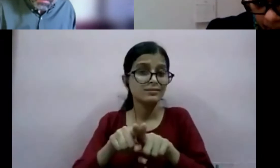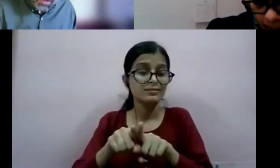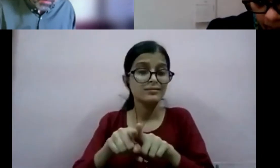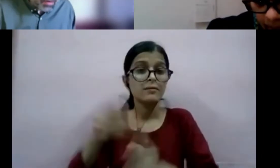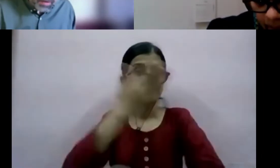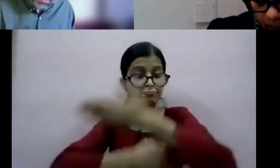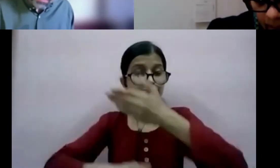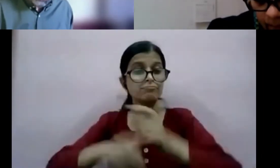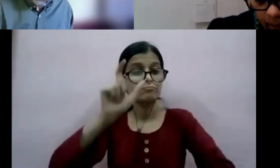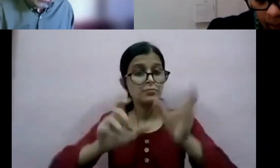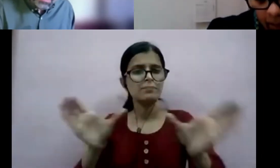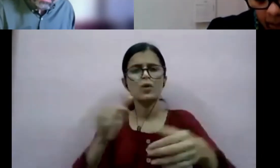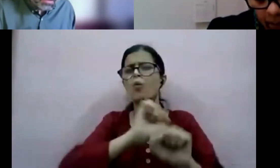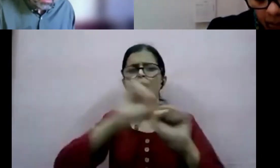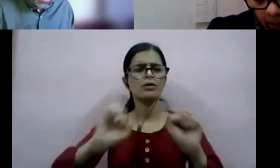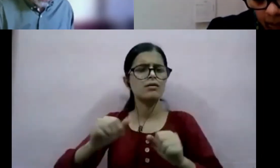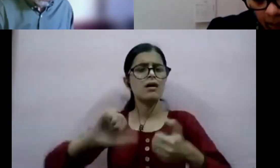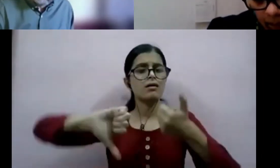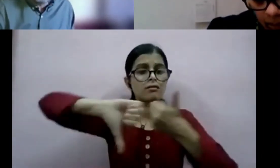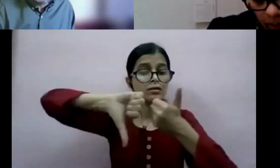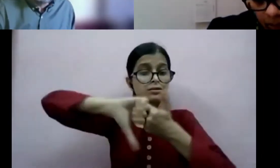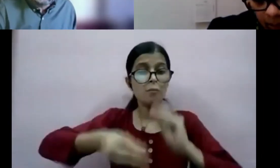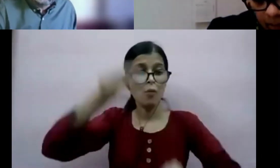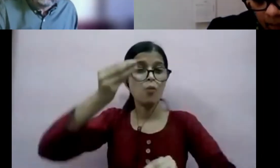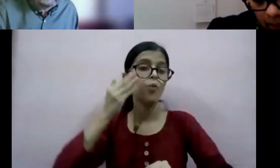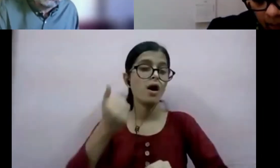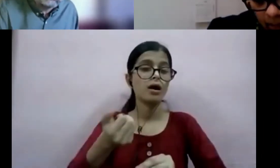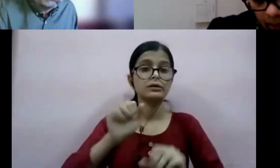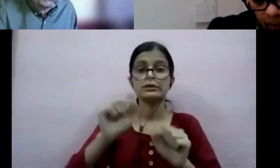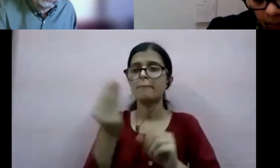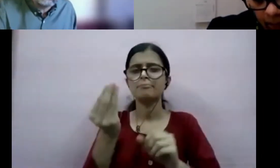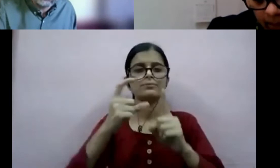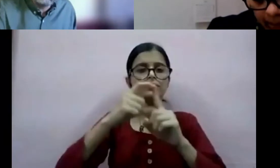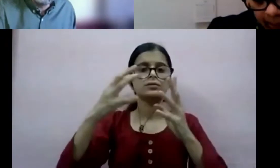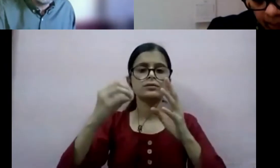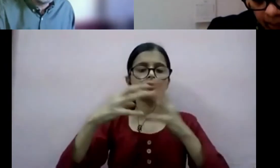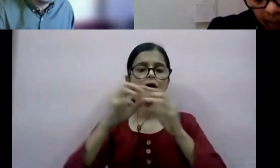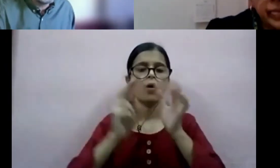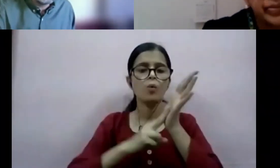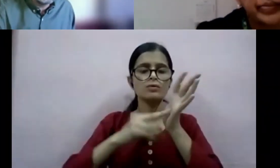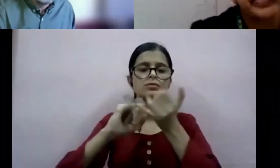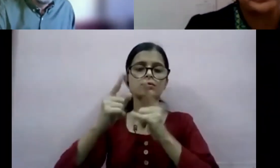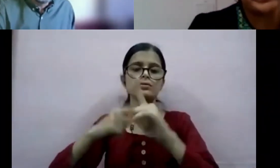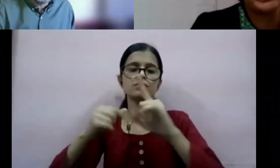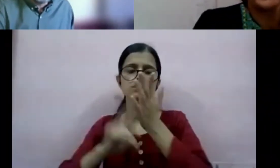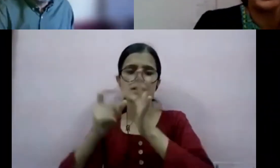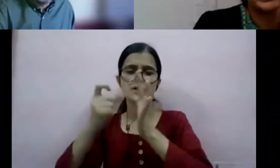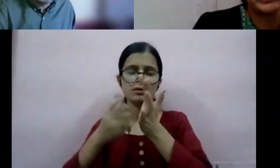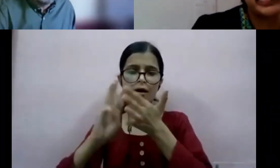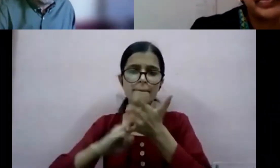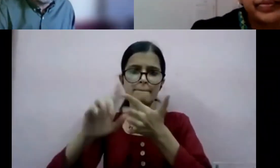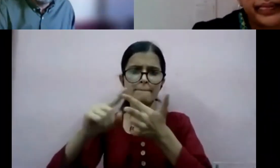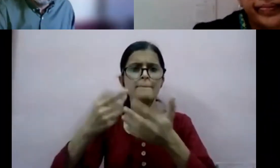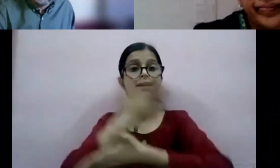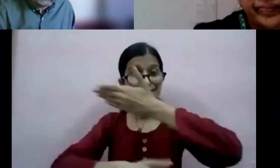are much more at risk, and certain conditions, such as Down syndrome, makes you're 6 times more likely to die with Down syndrome